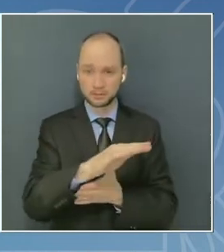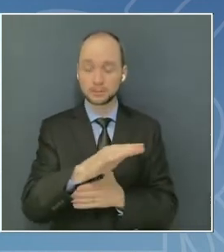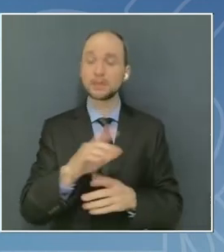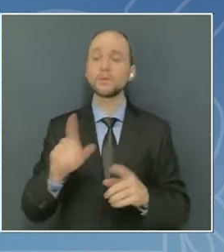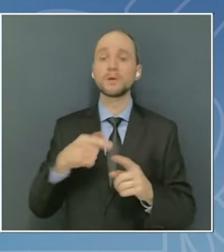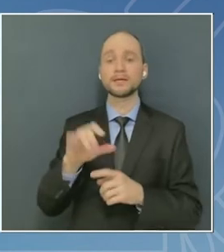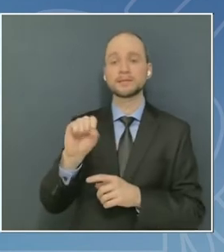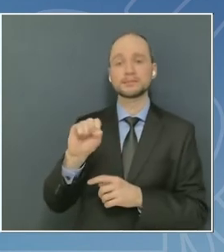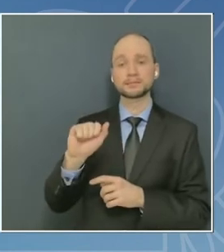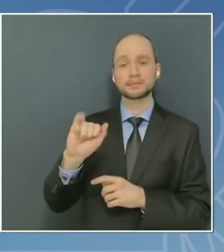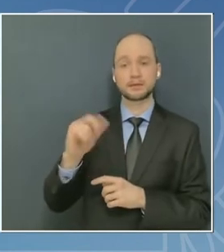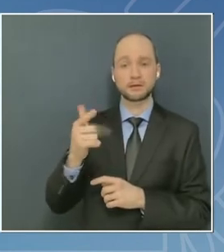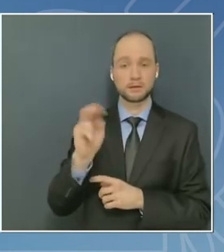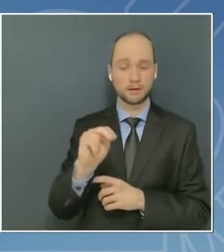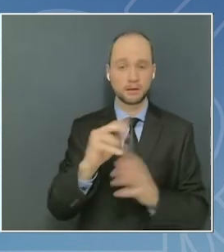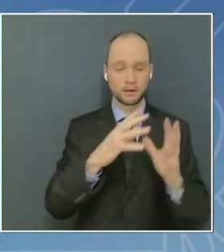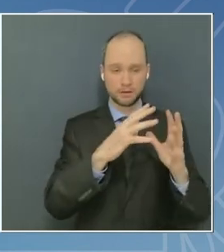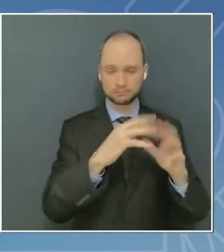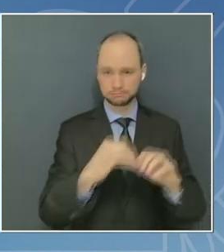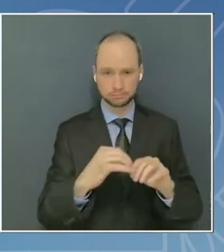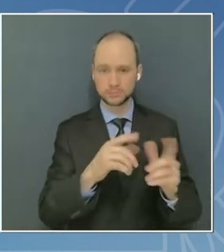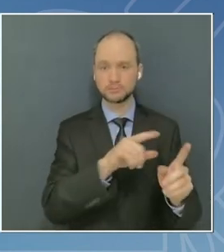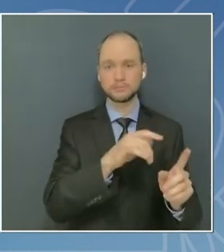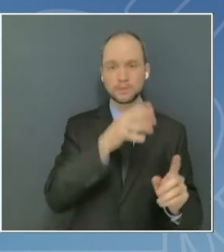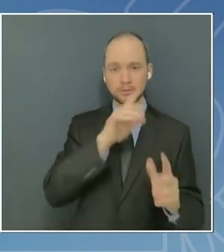Do you think you learned your bravery from her?